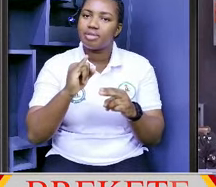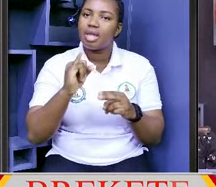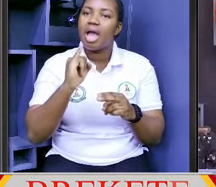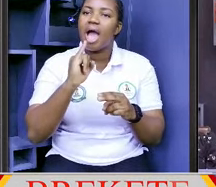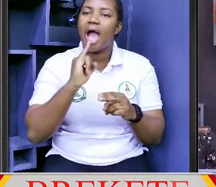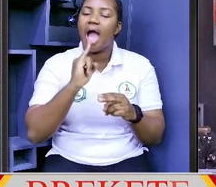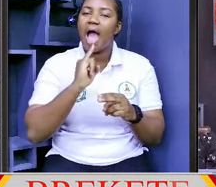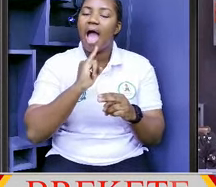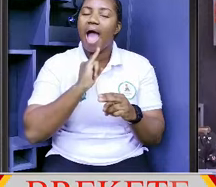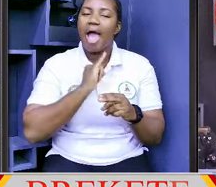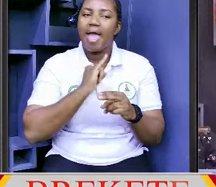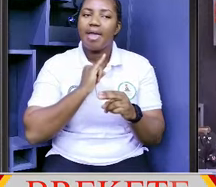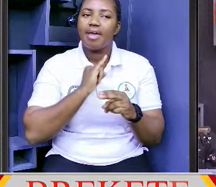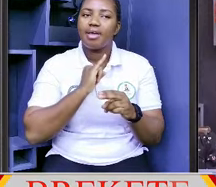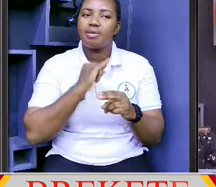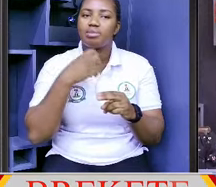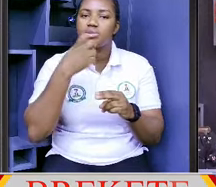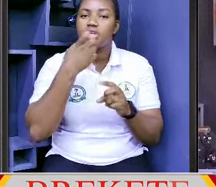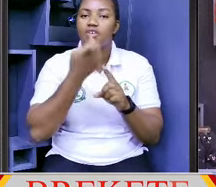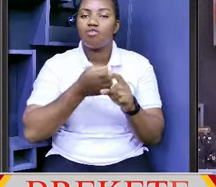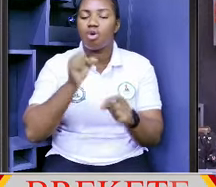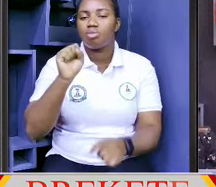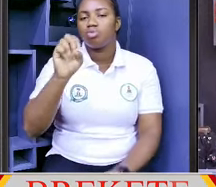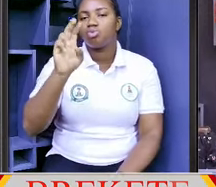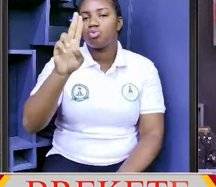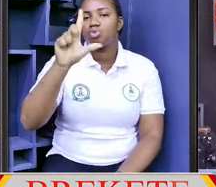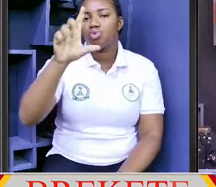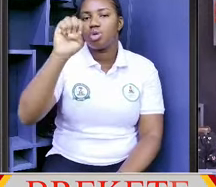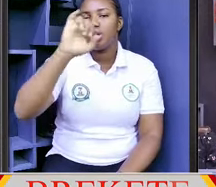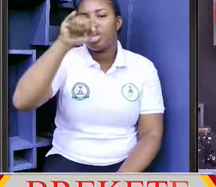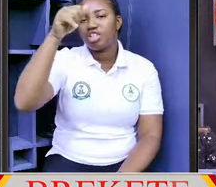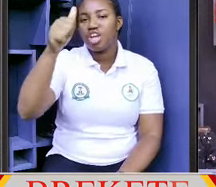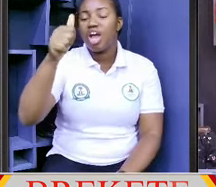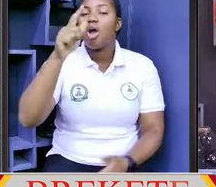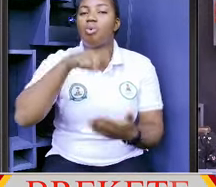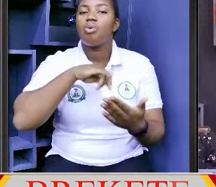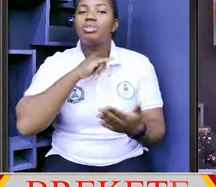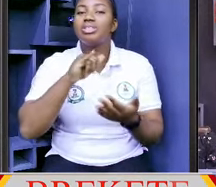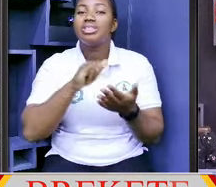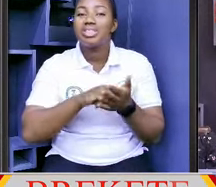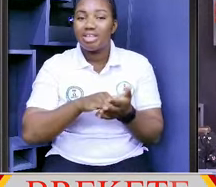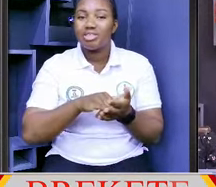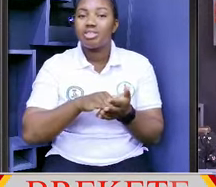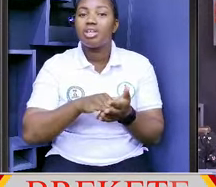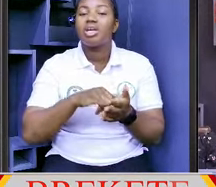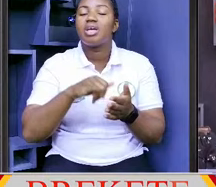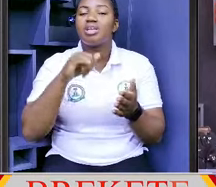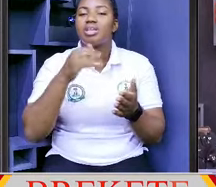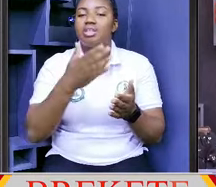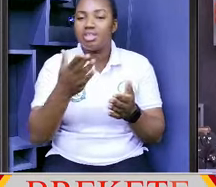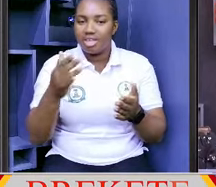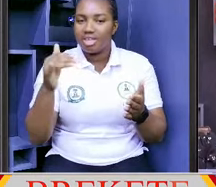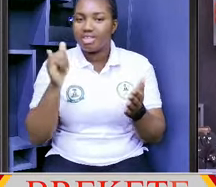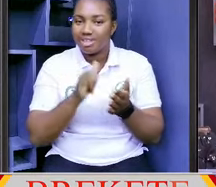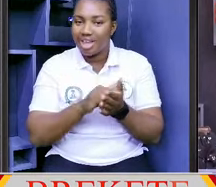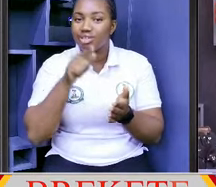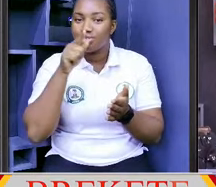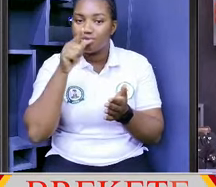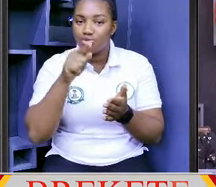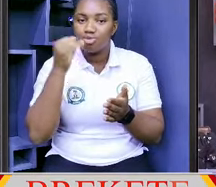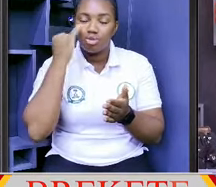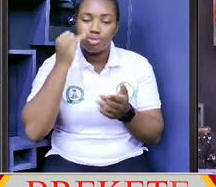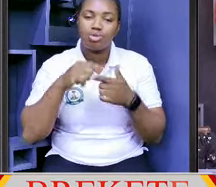from Zuleja. Okay. Waiting be that thing where you deserve as a Nigerian, where government give